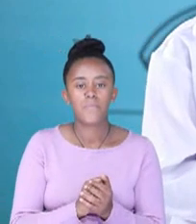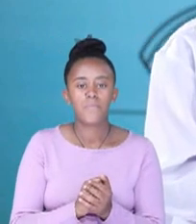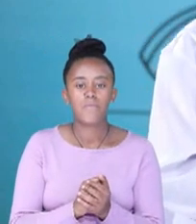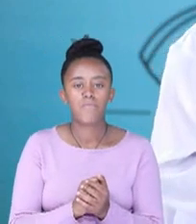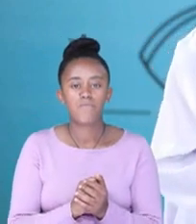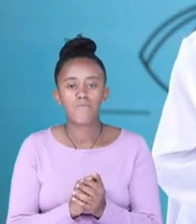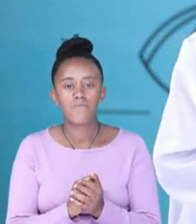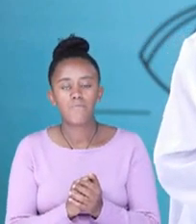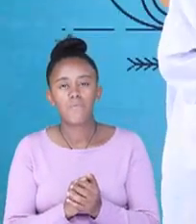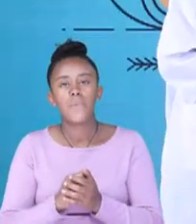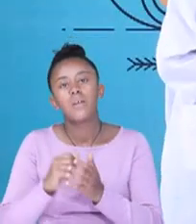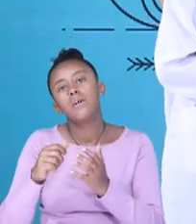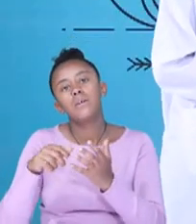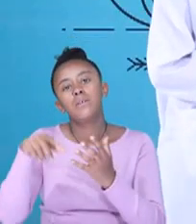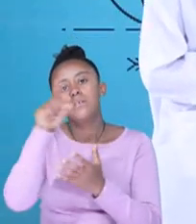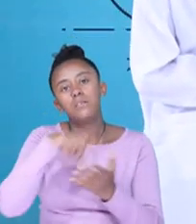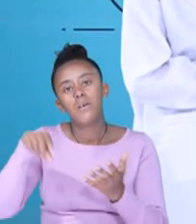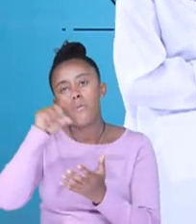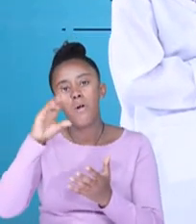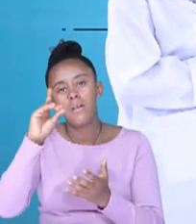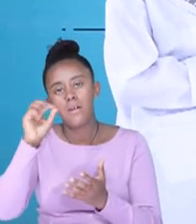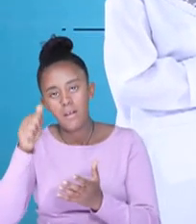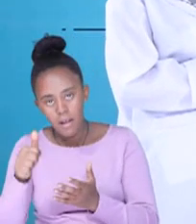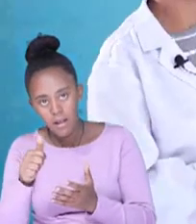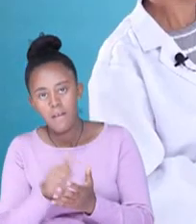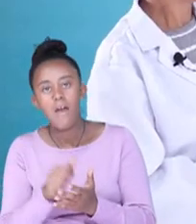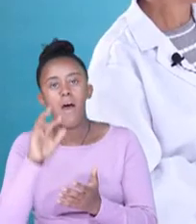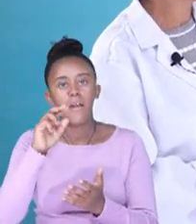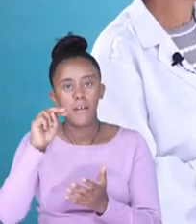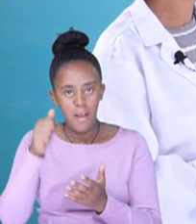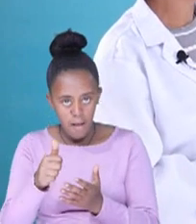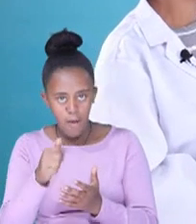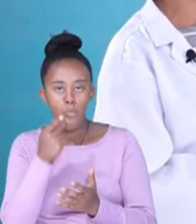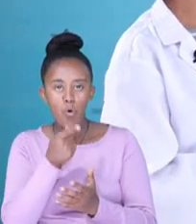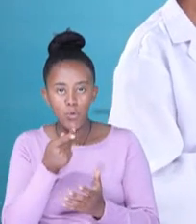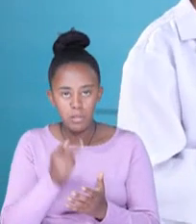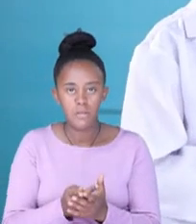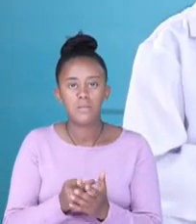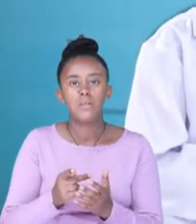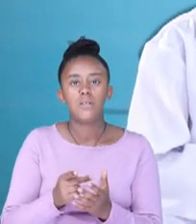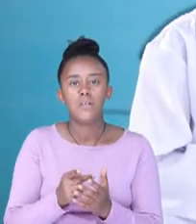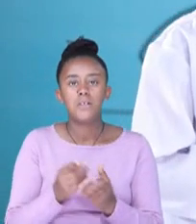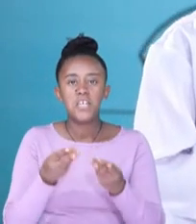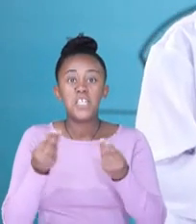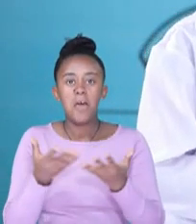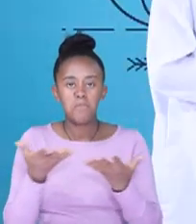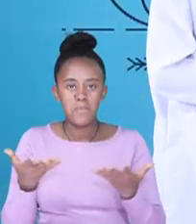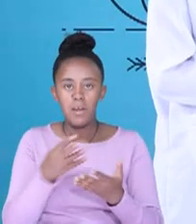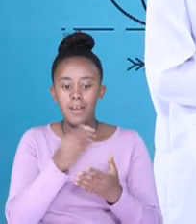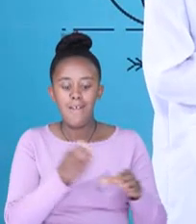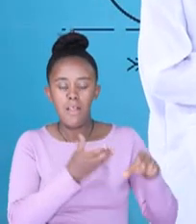circular mitochondrial DNA. It has DNA, RNA, protein, enzymes, and